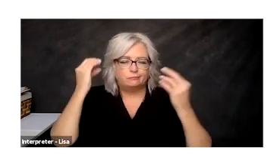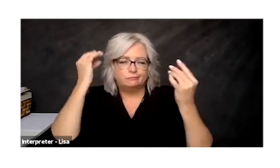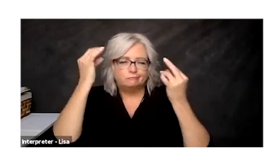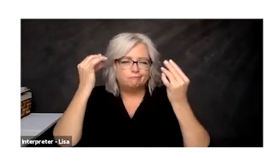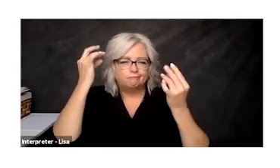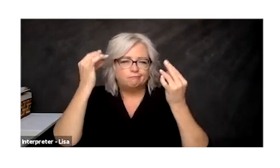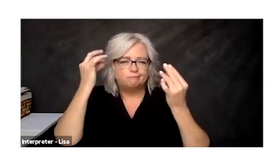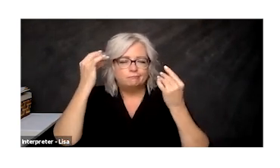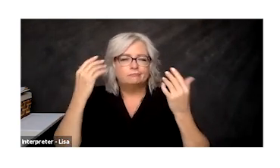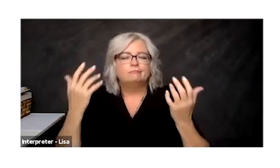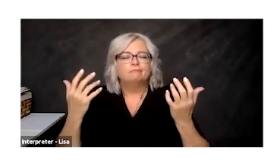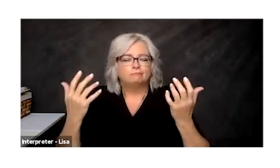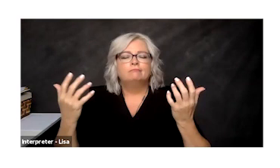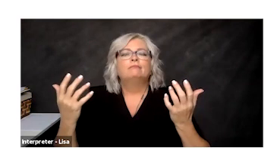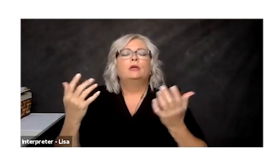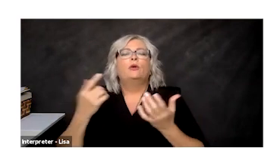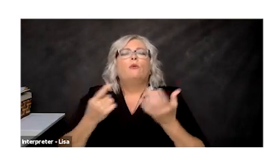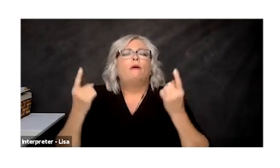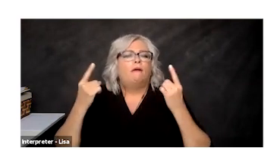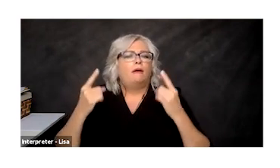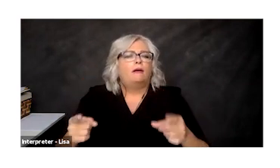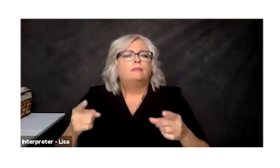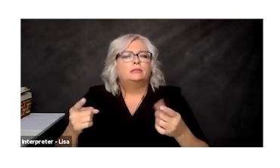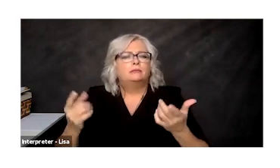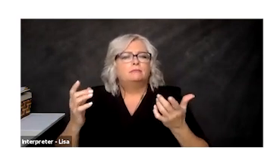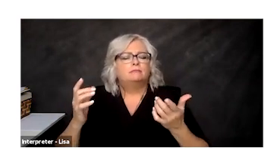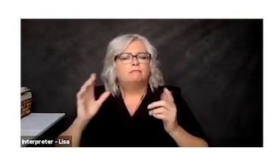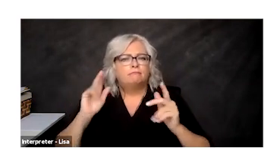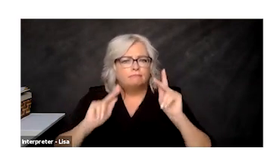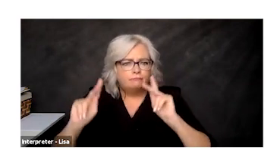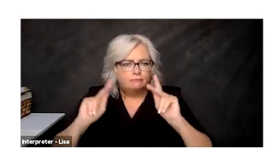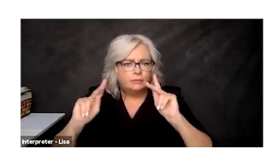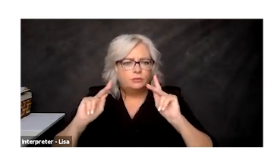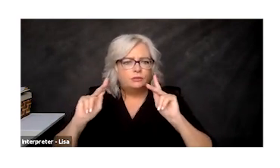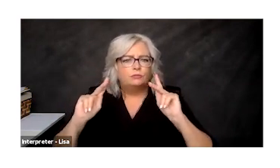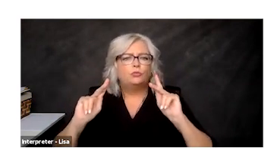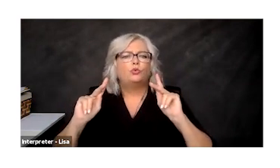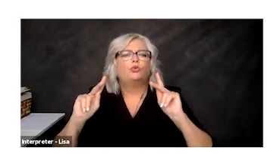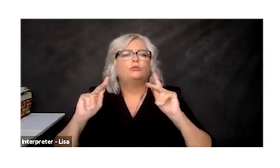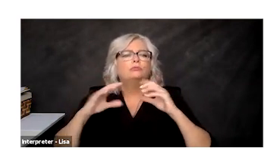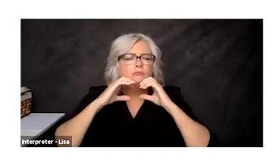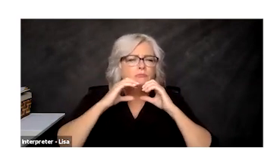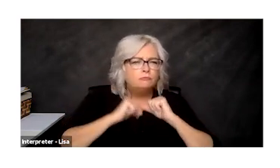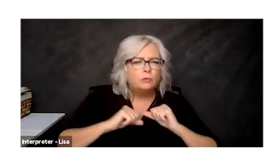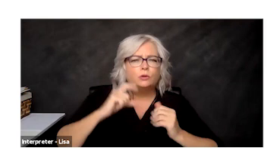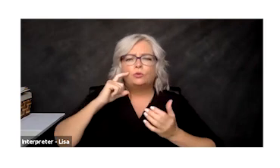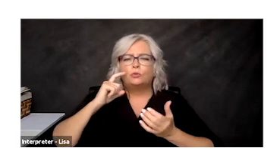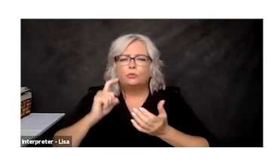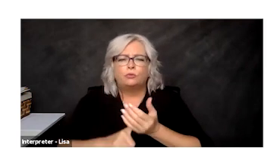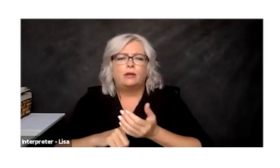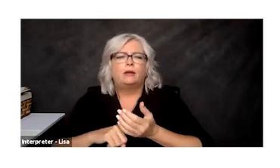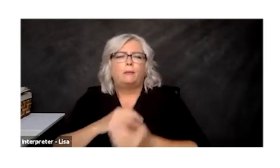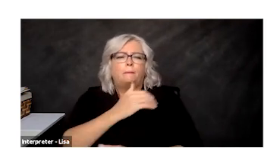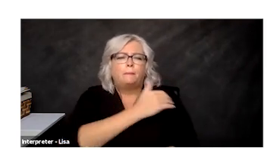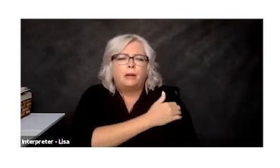is what happens when consumers value and recognize the power of Black ingenuity. And so just let